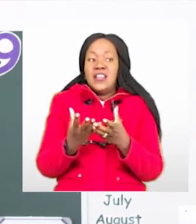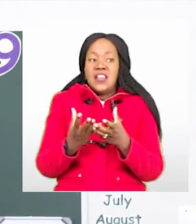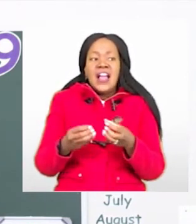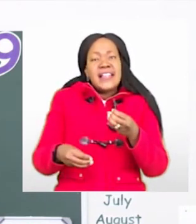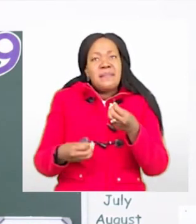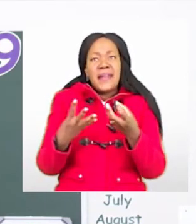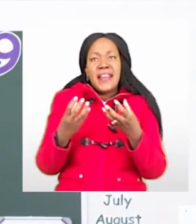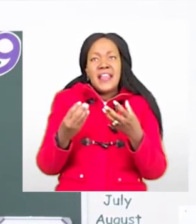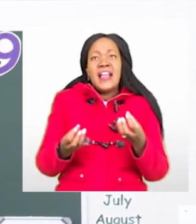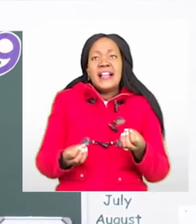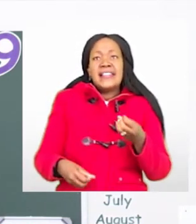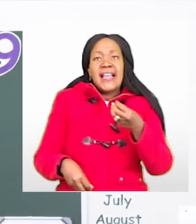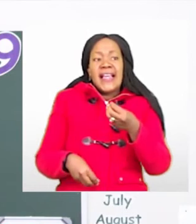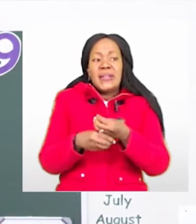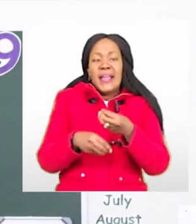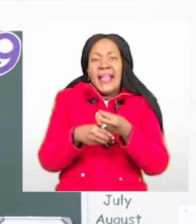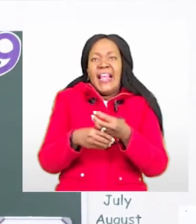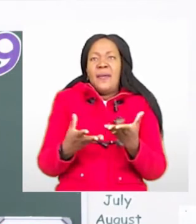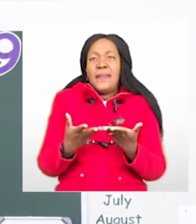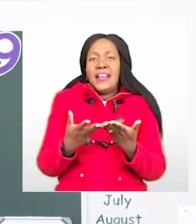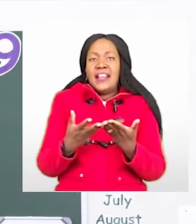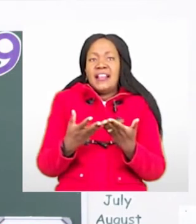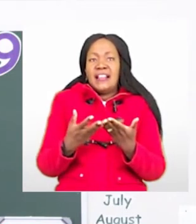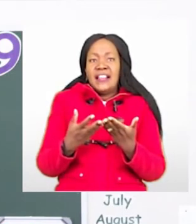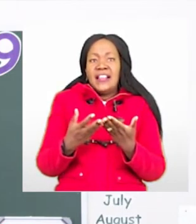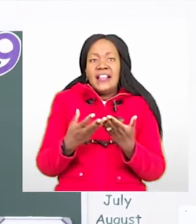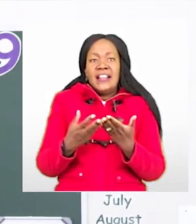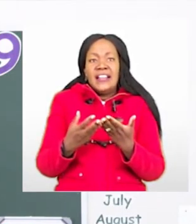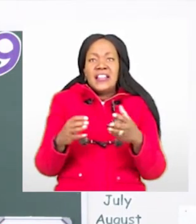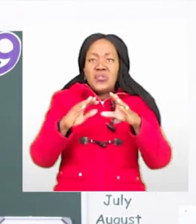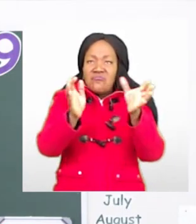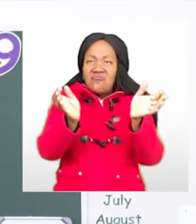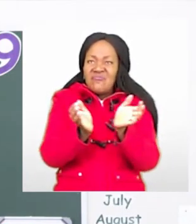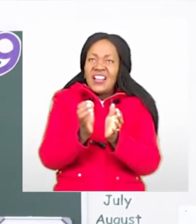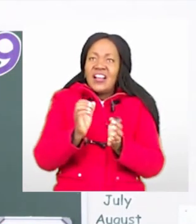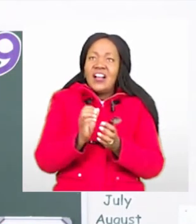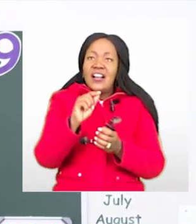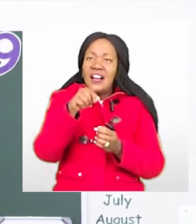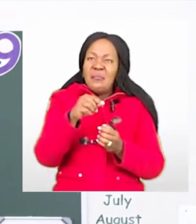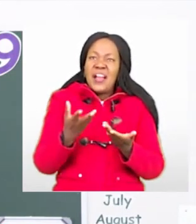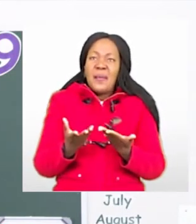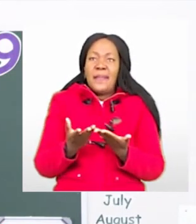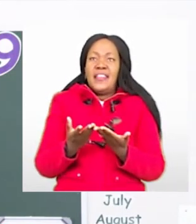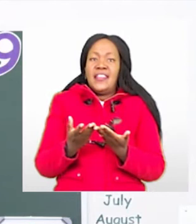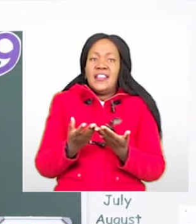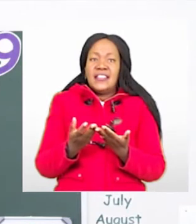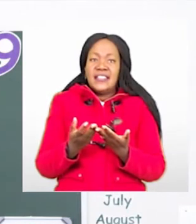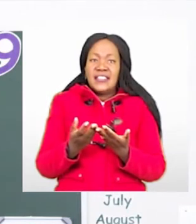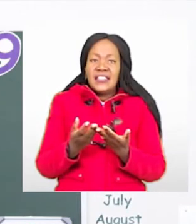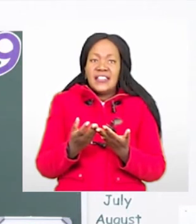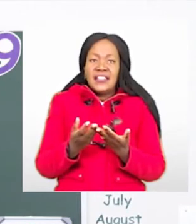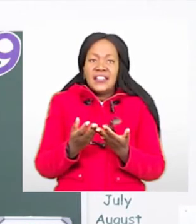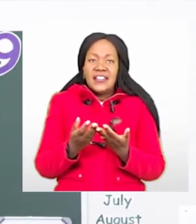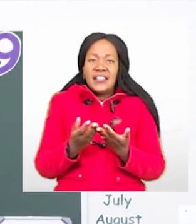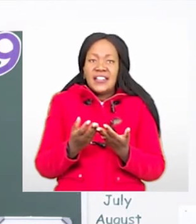to lay? Now let's go back to the basket and find out how many more eggs does